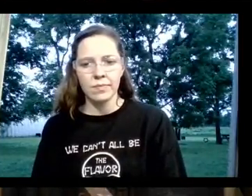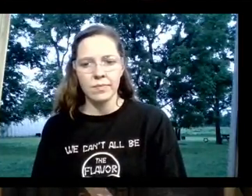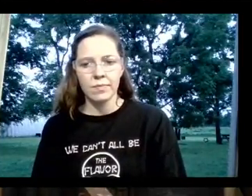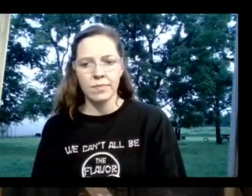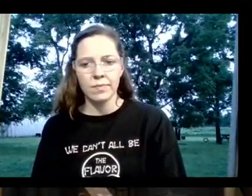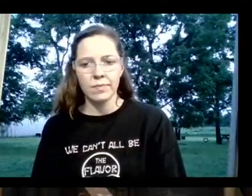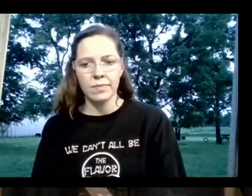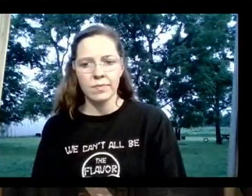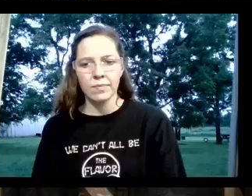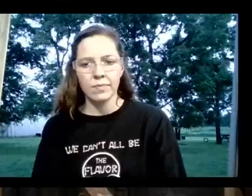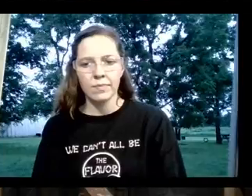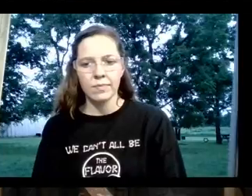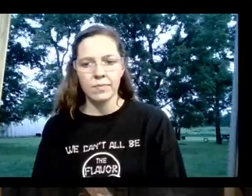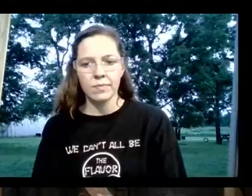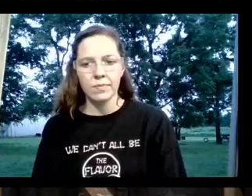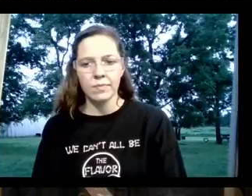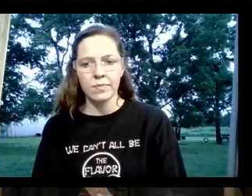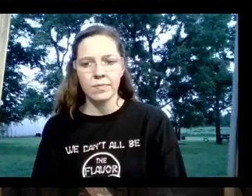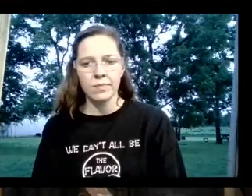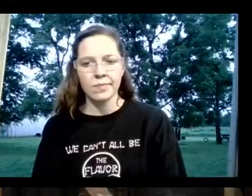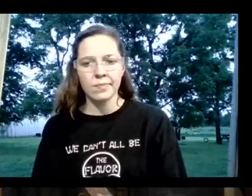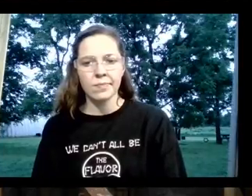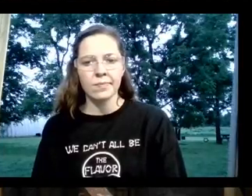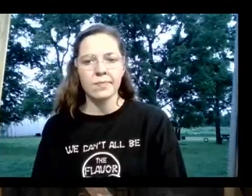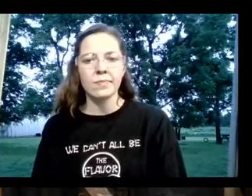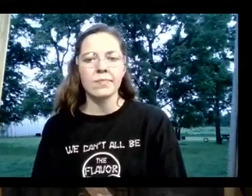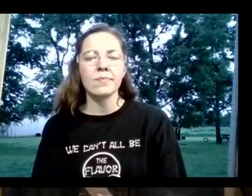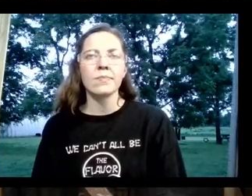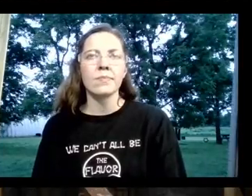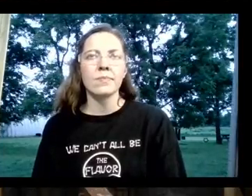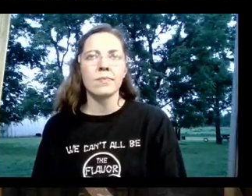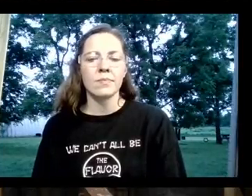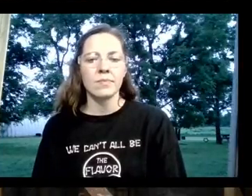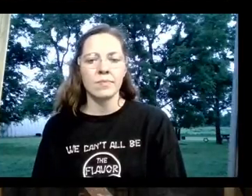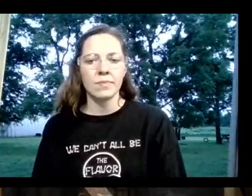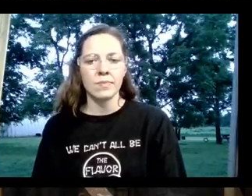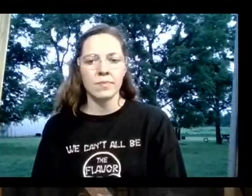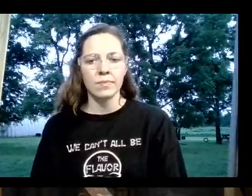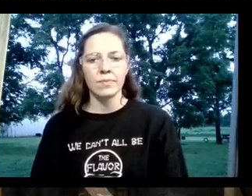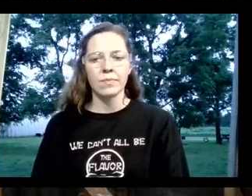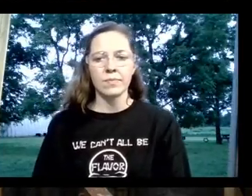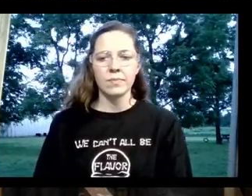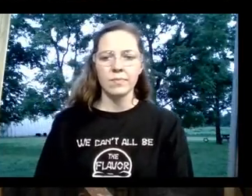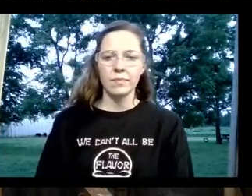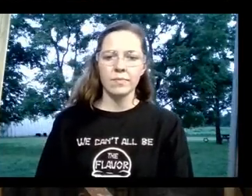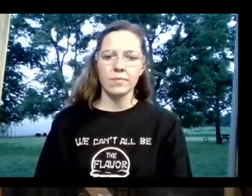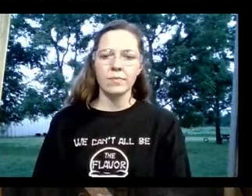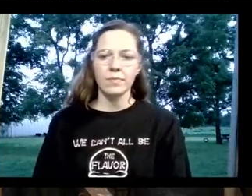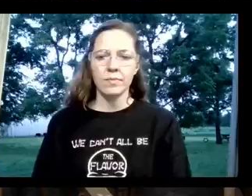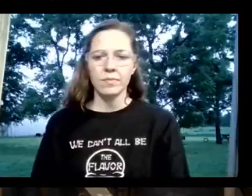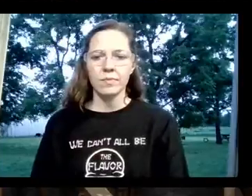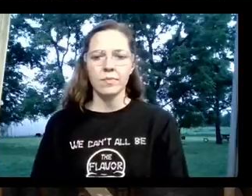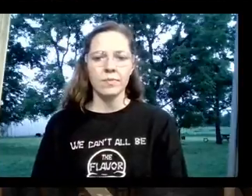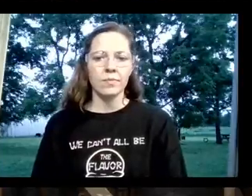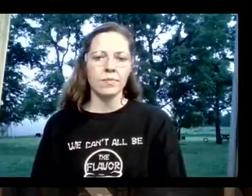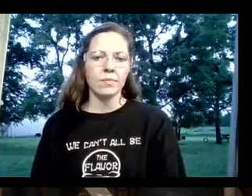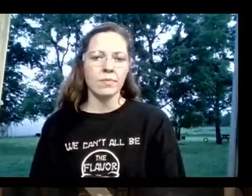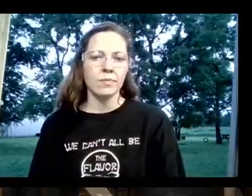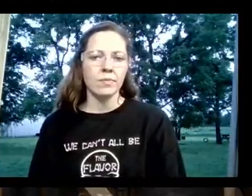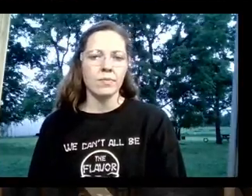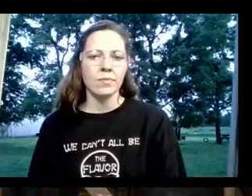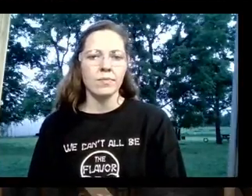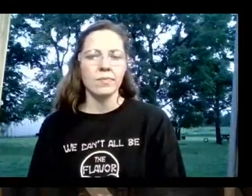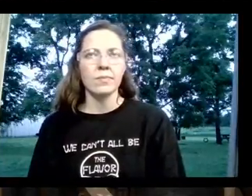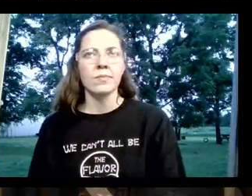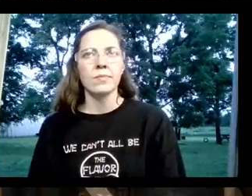and so therefore, you know, that's where my information comes from. I'm sure there might